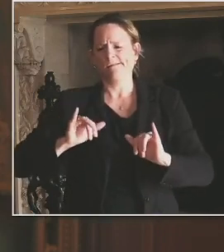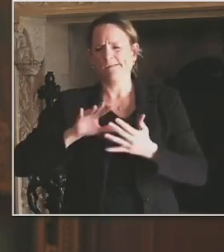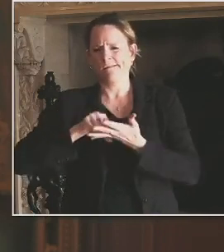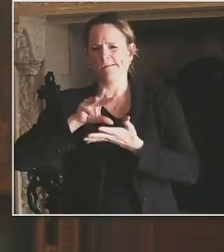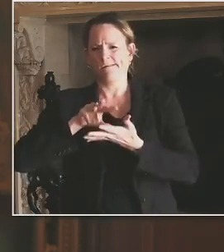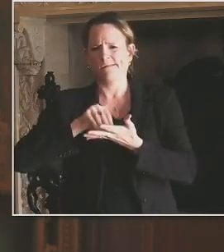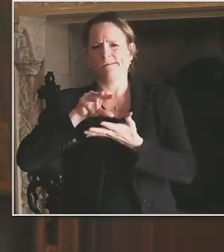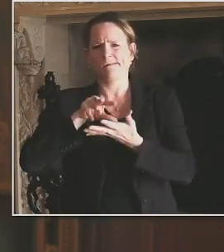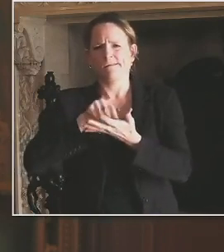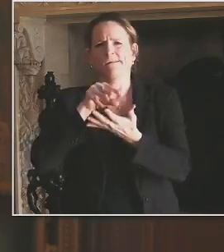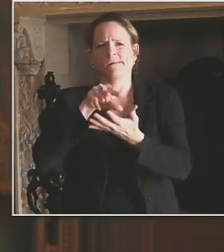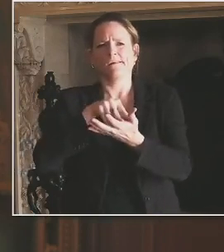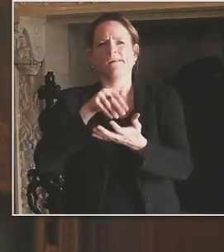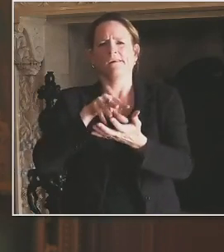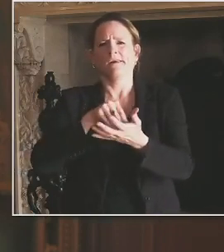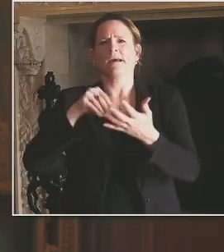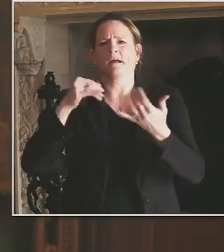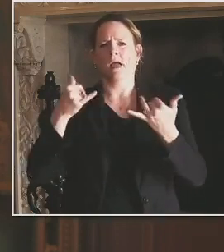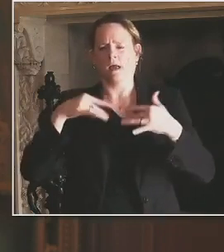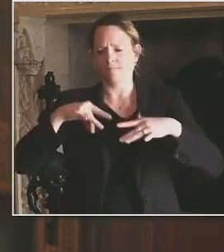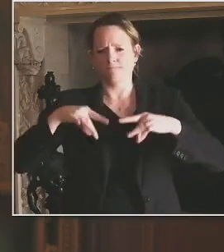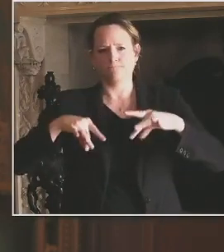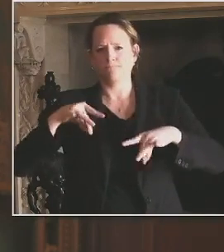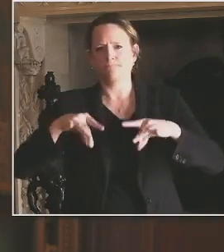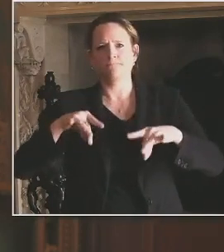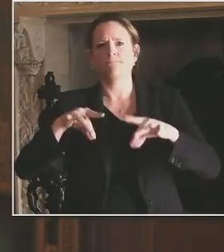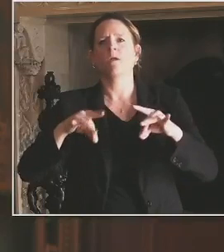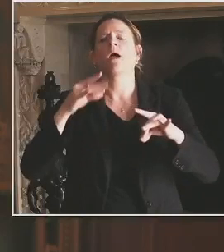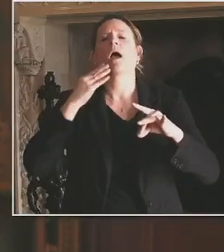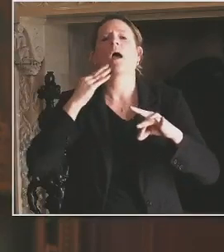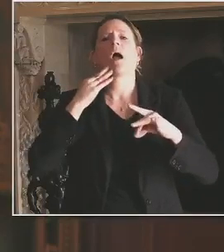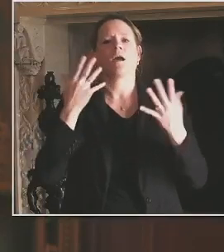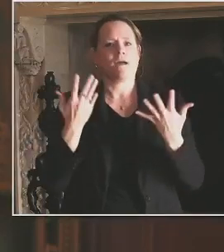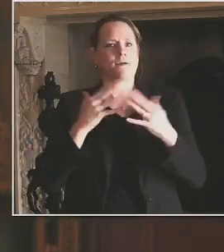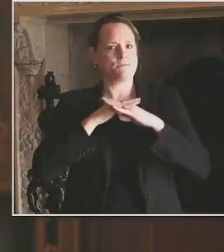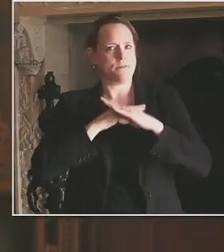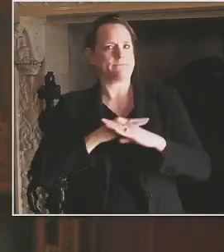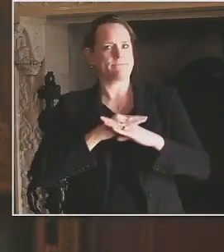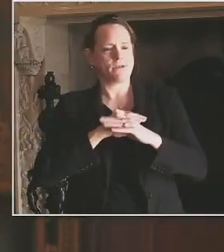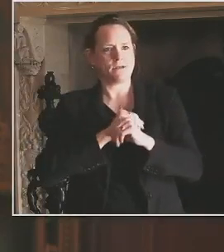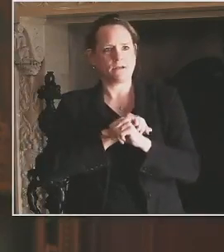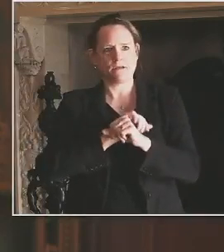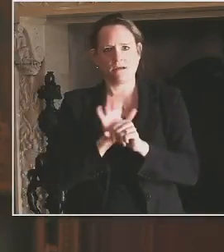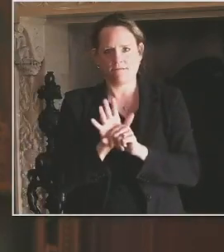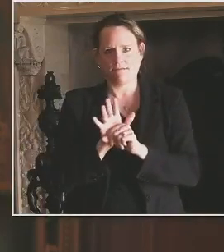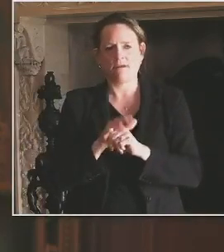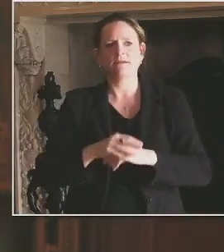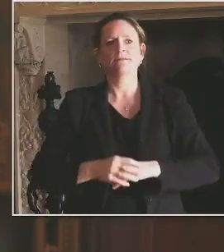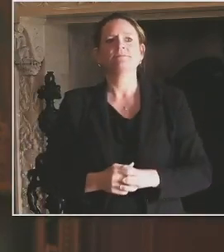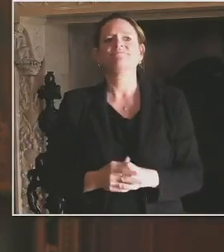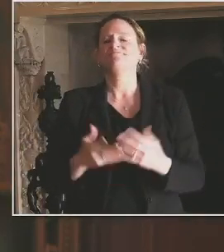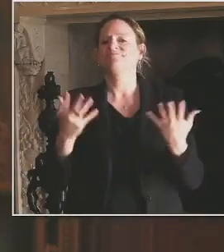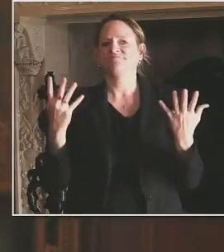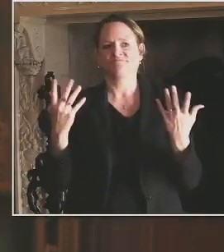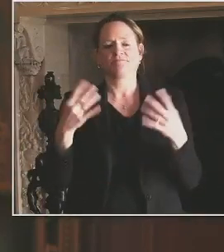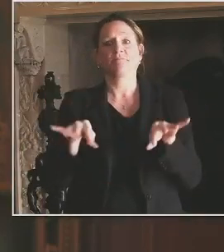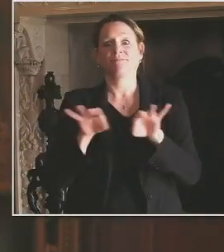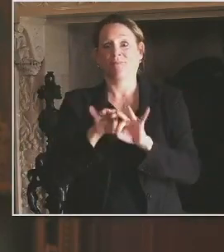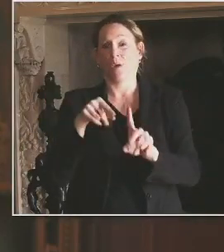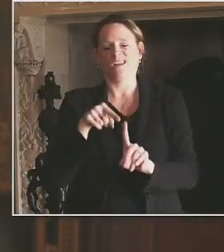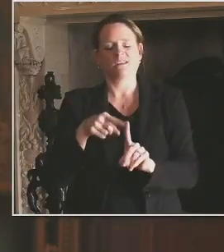prevention, we've learned about the ways in which face masks, both the medical grade PPE masks that we